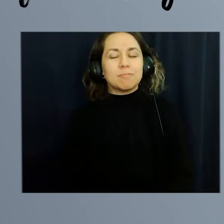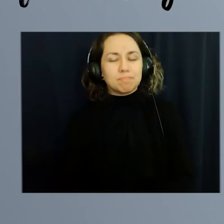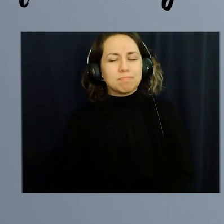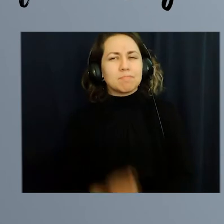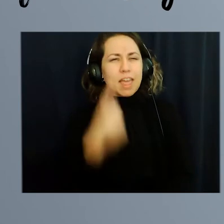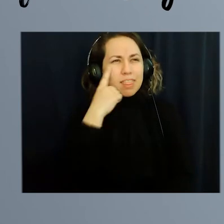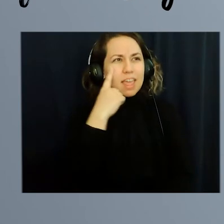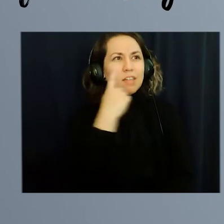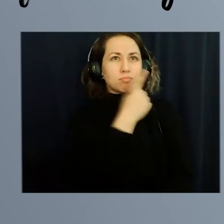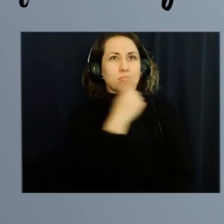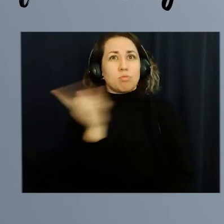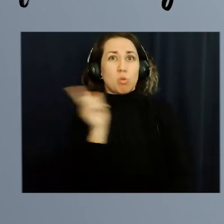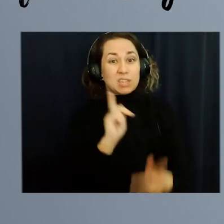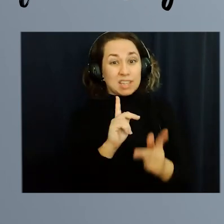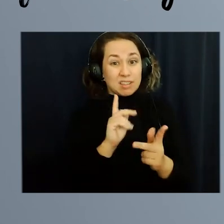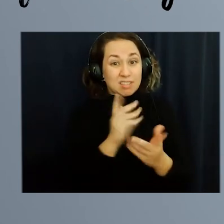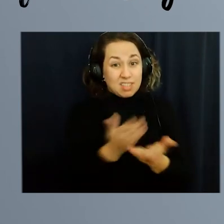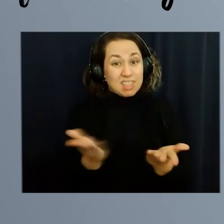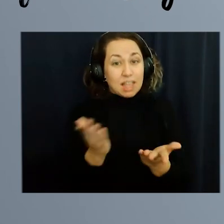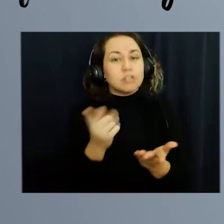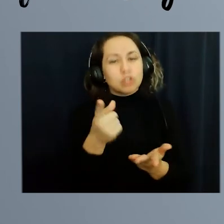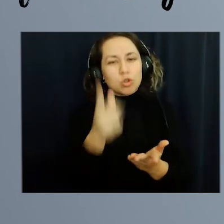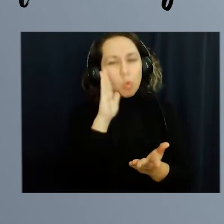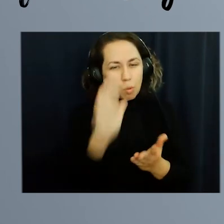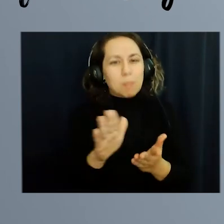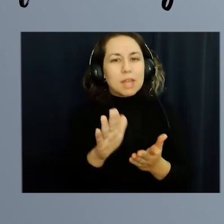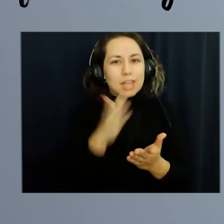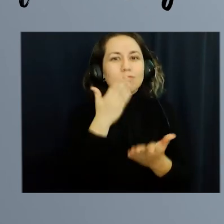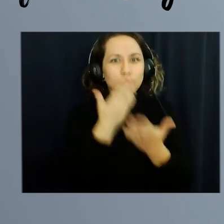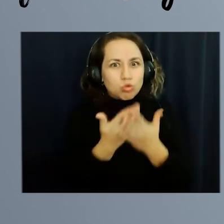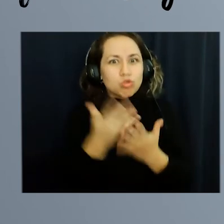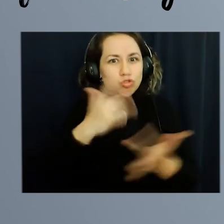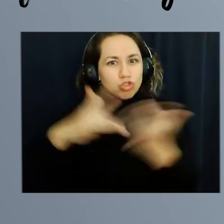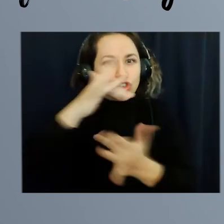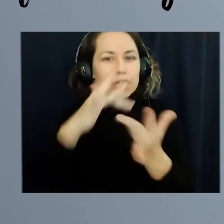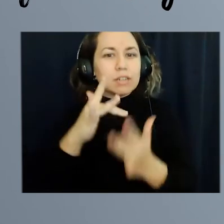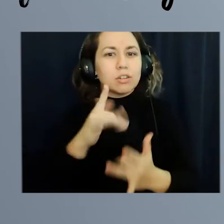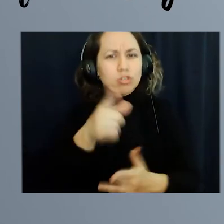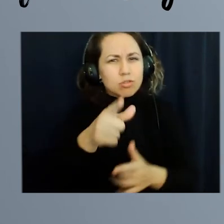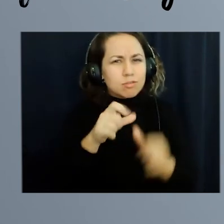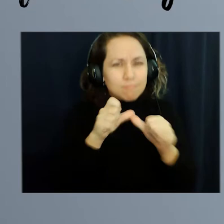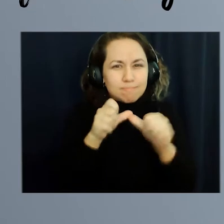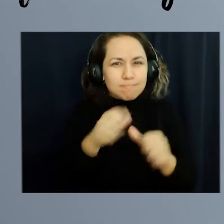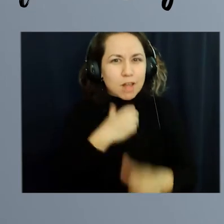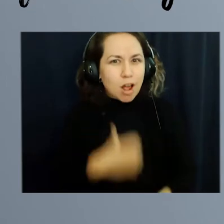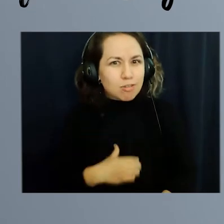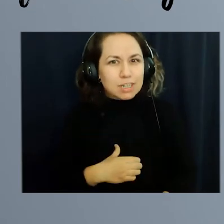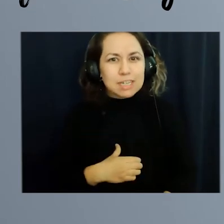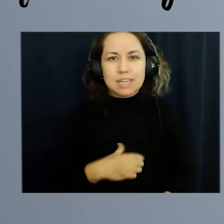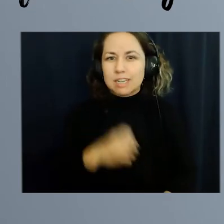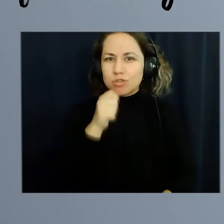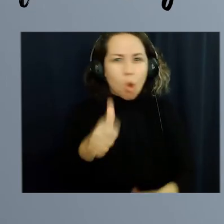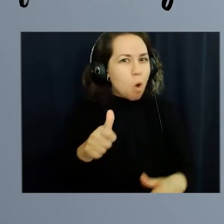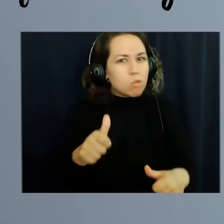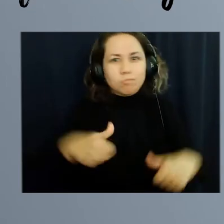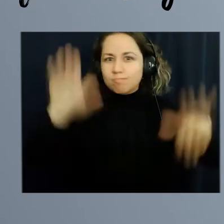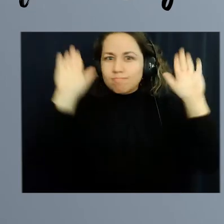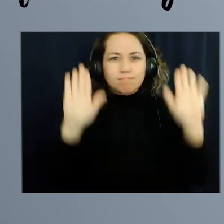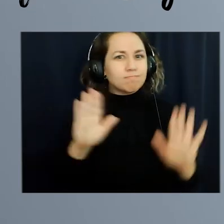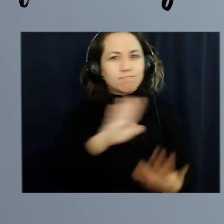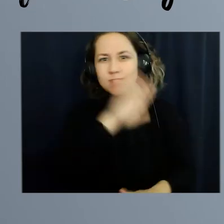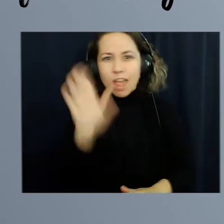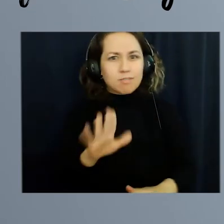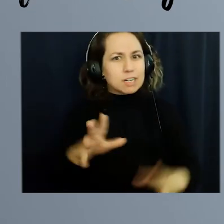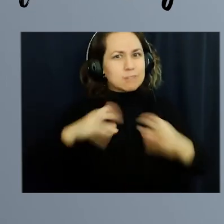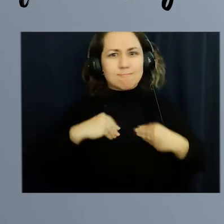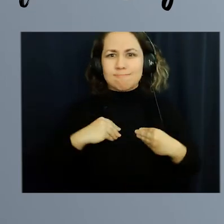I think that with those things, I think you're well off on your journey. Please stay hungry. Don't settle. That's the biggest